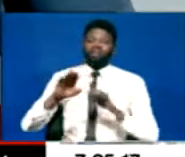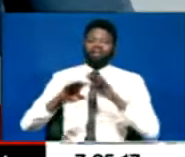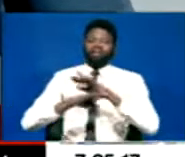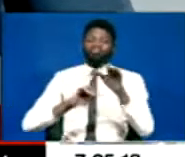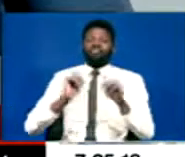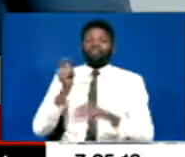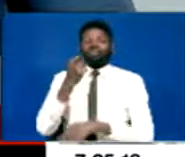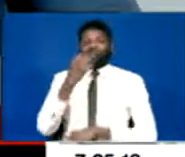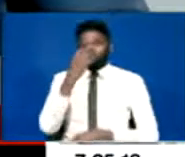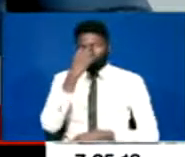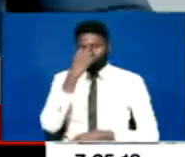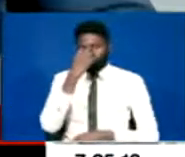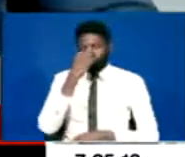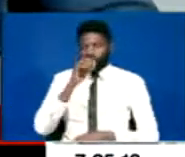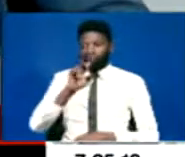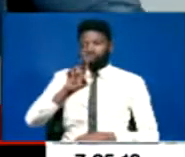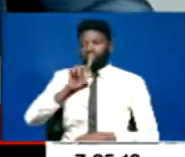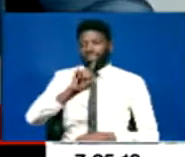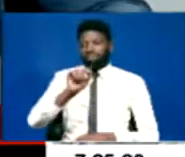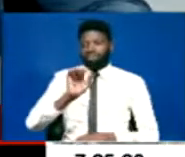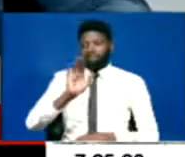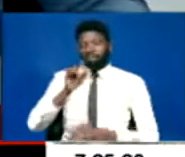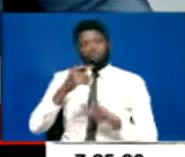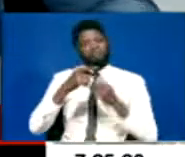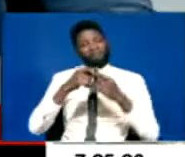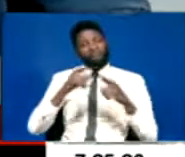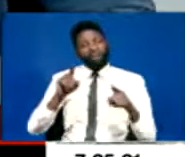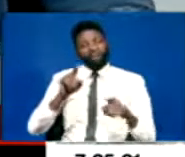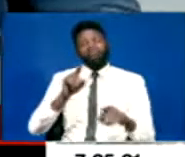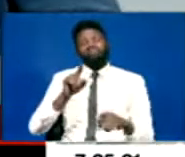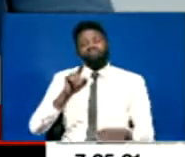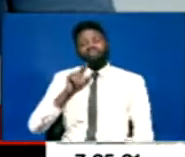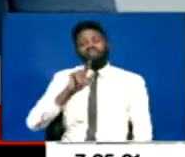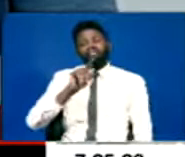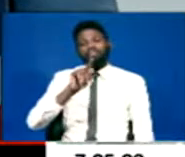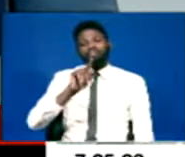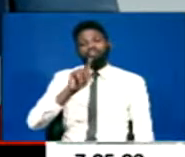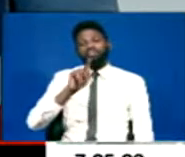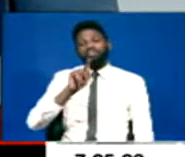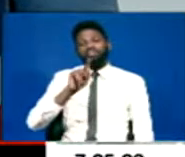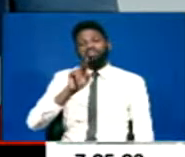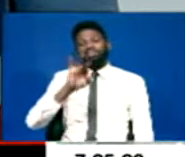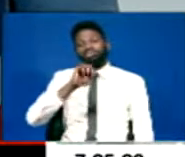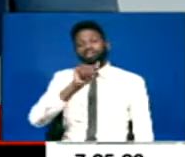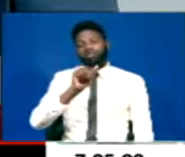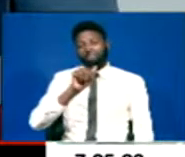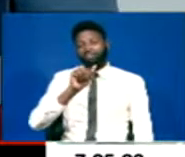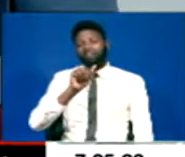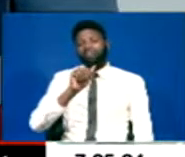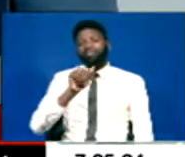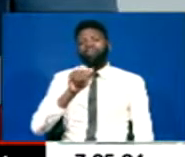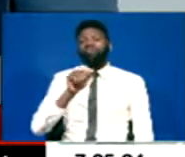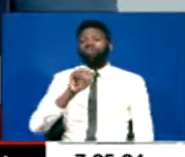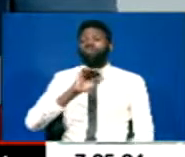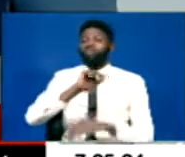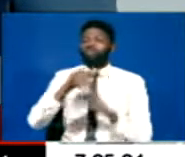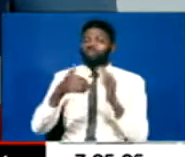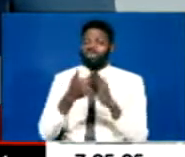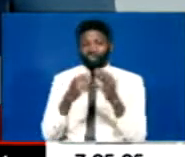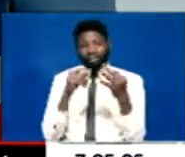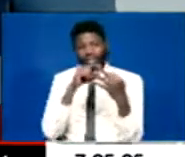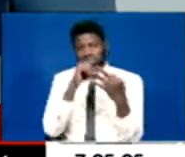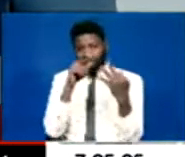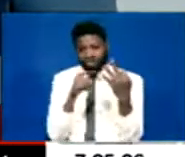of UDA. But Curia, quite an interesting bit that all these three, the